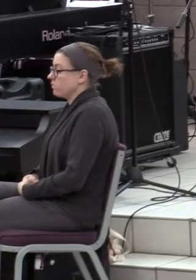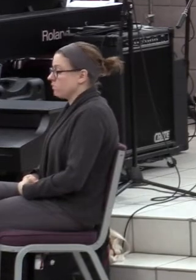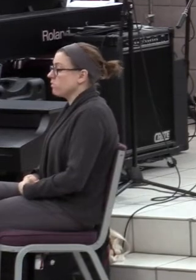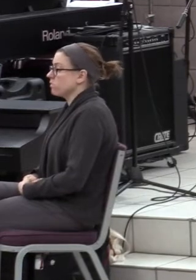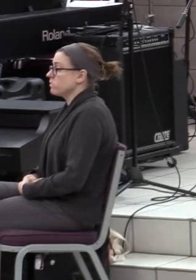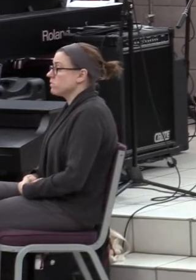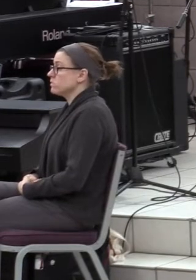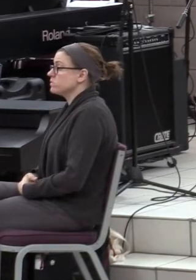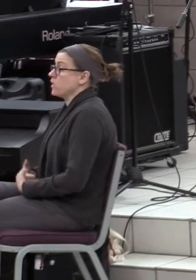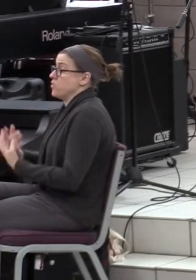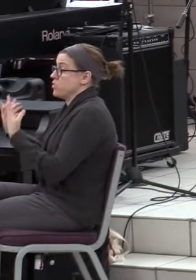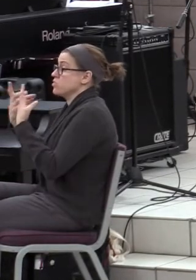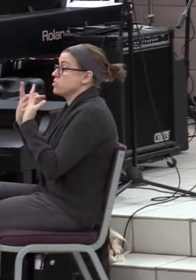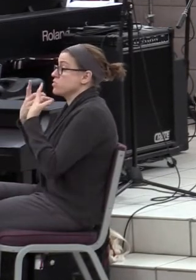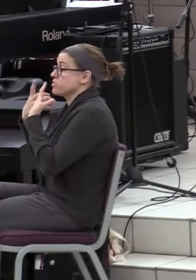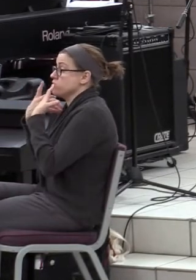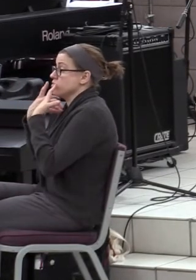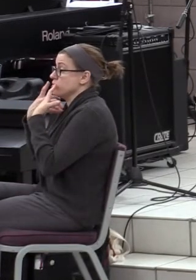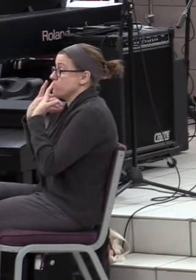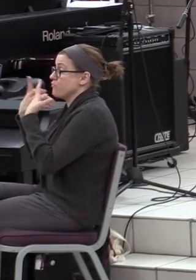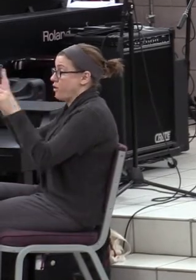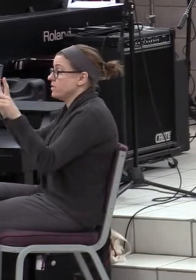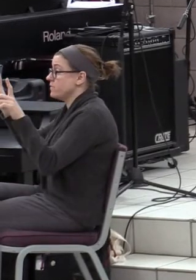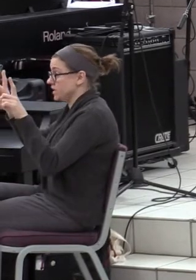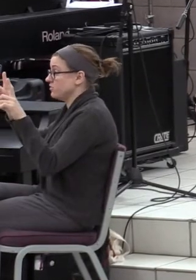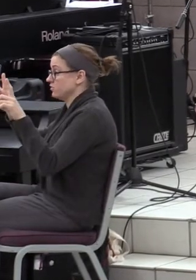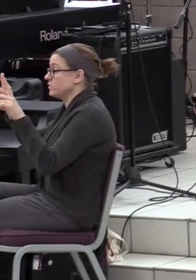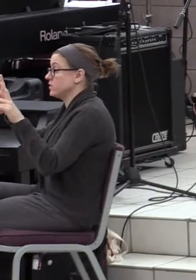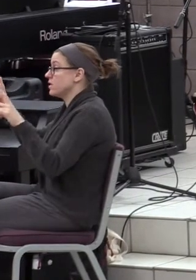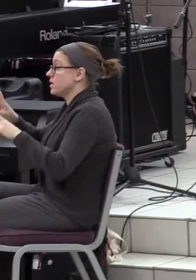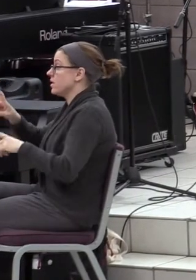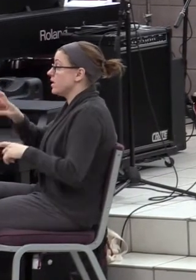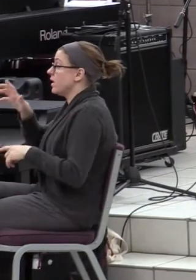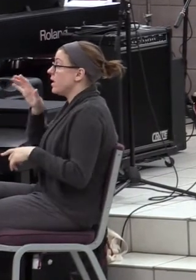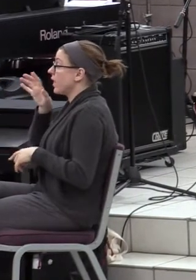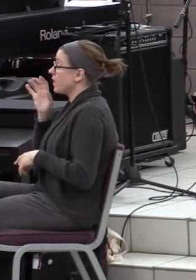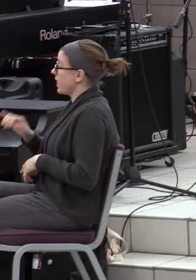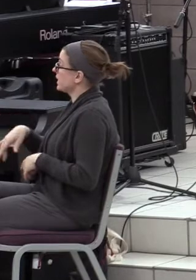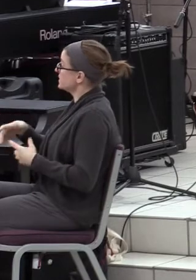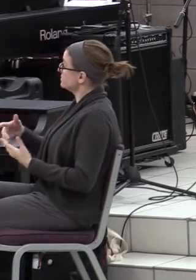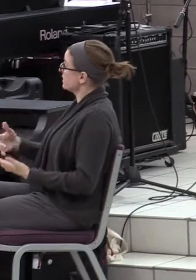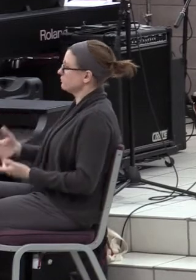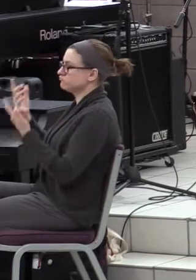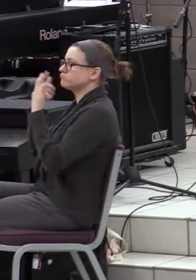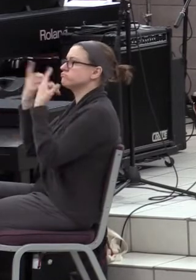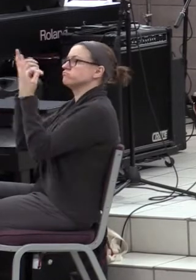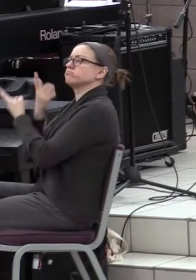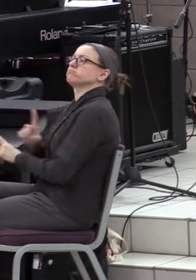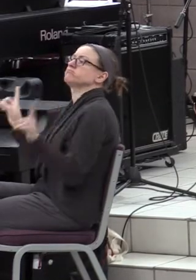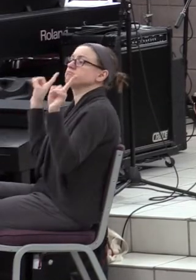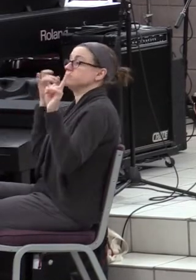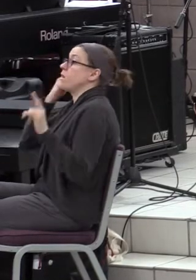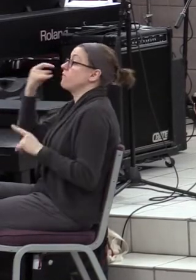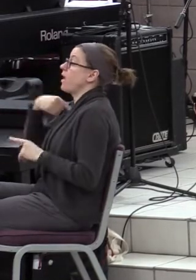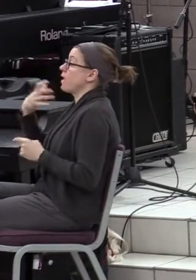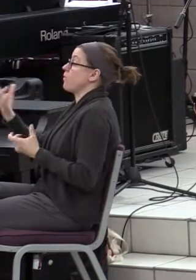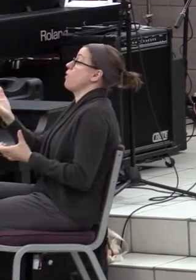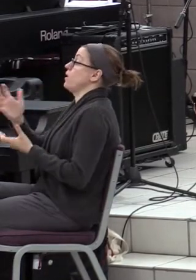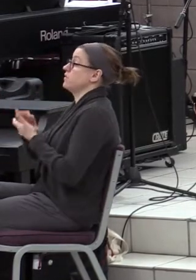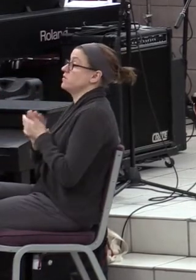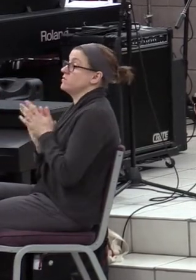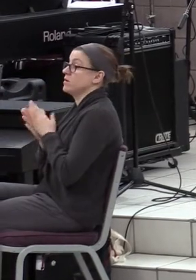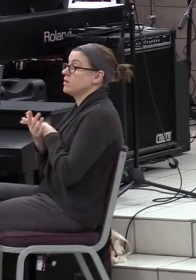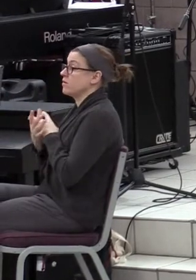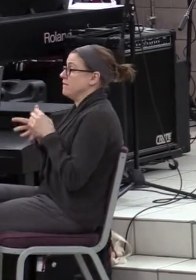The proclamation that is being declared is that if I want to be